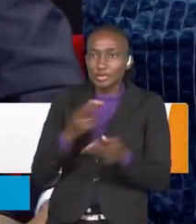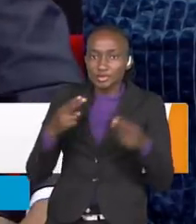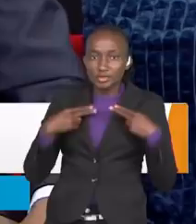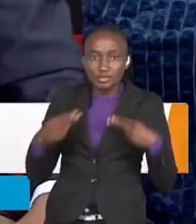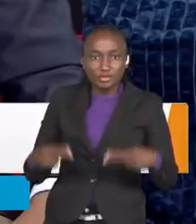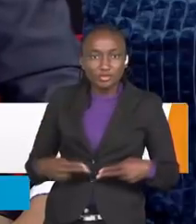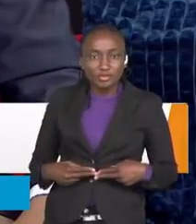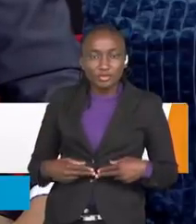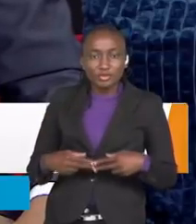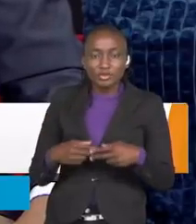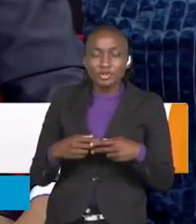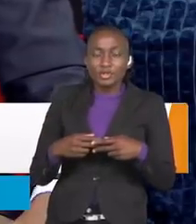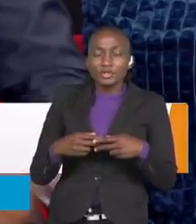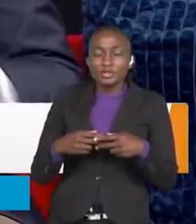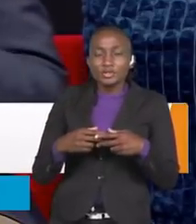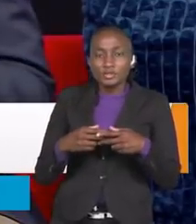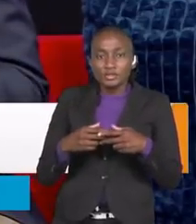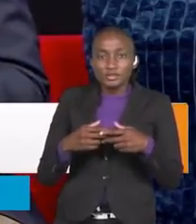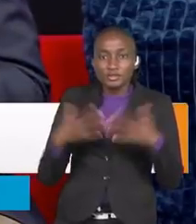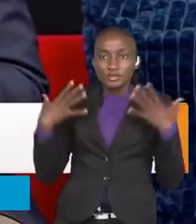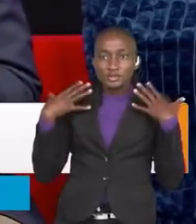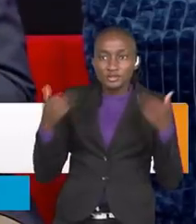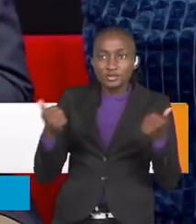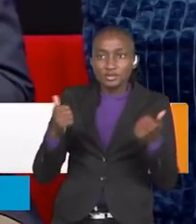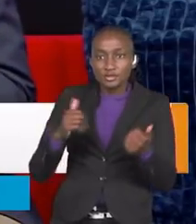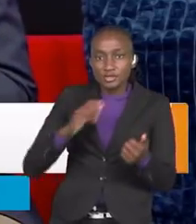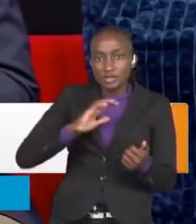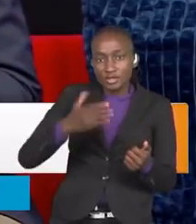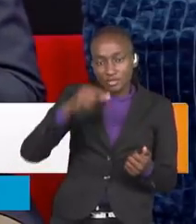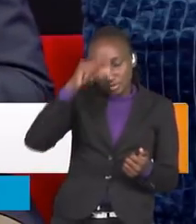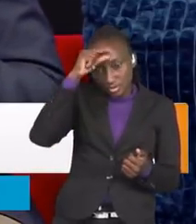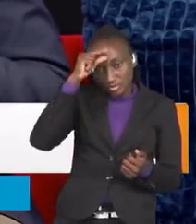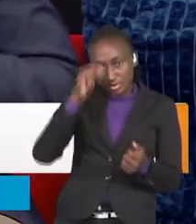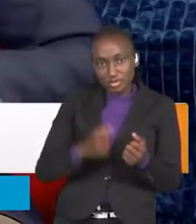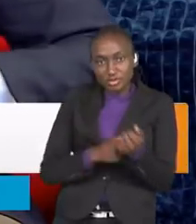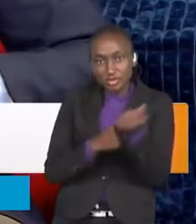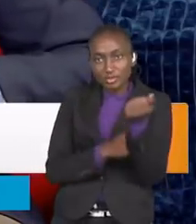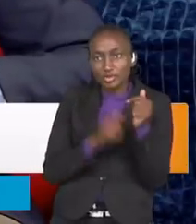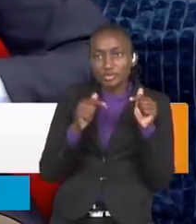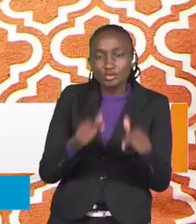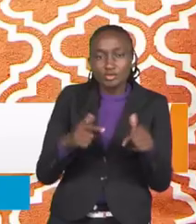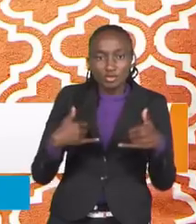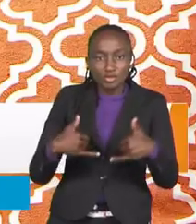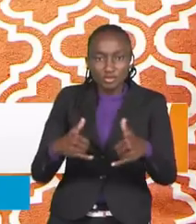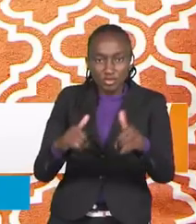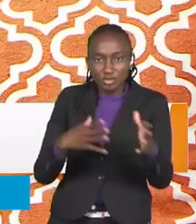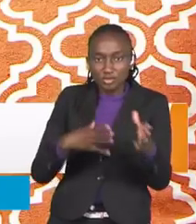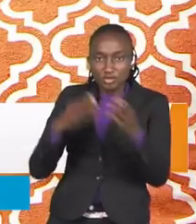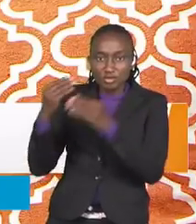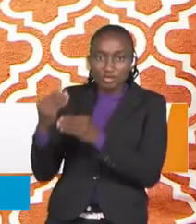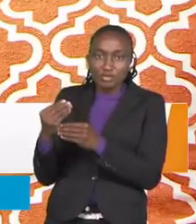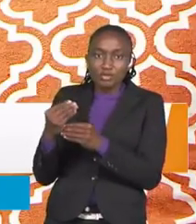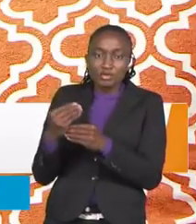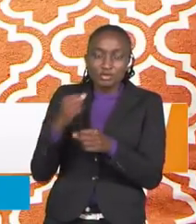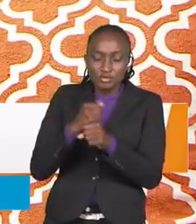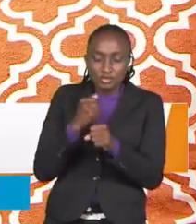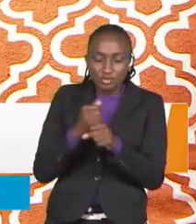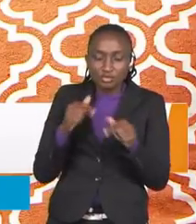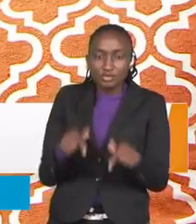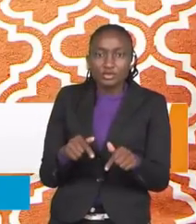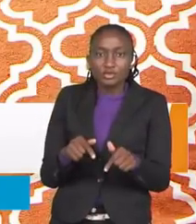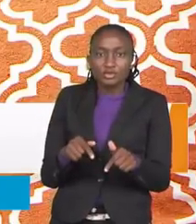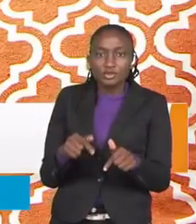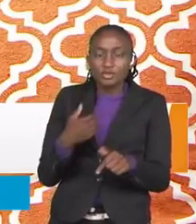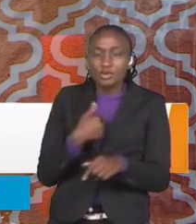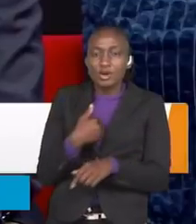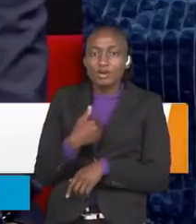human operations and everything. Is the county government supporting you guys? Because now, as much as you're trying to go out of your way to do this, do you